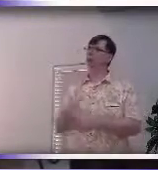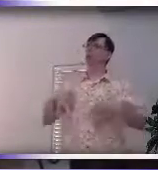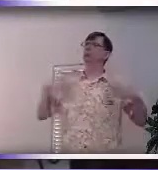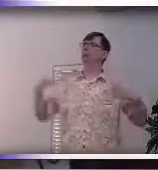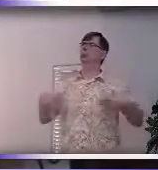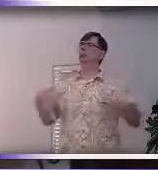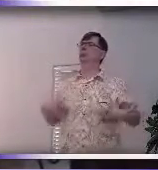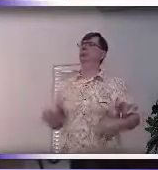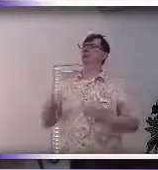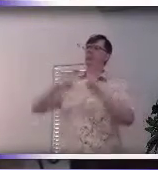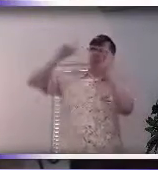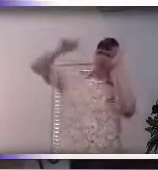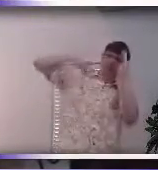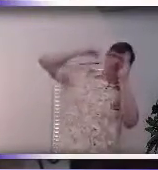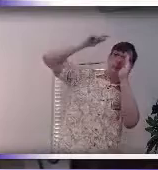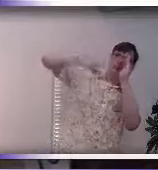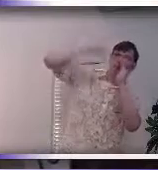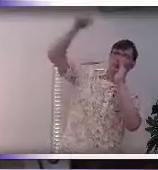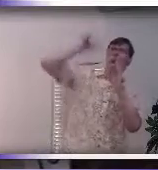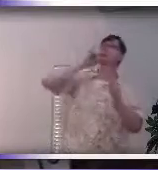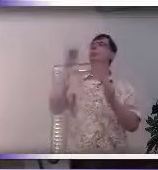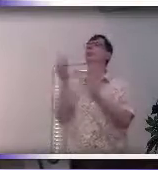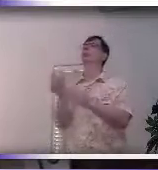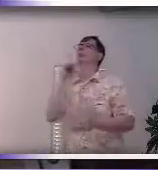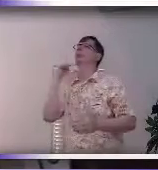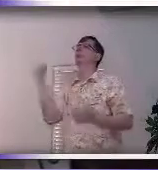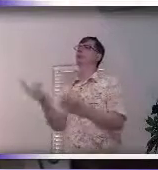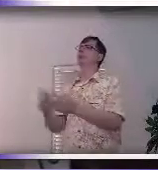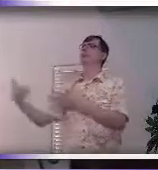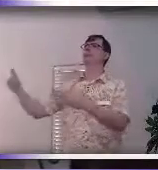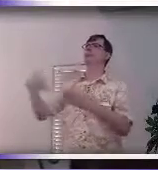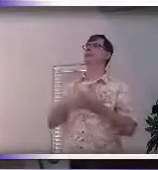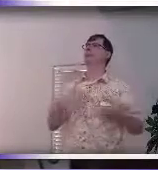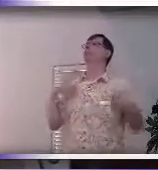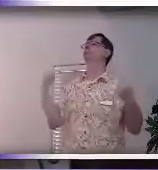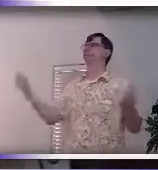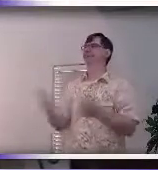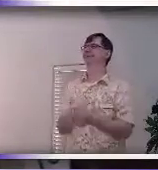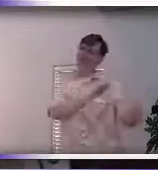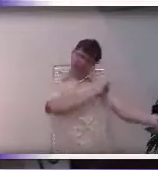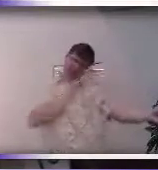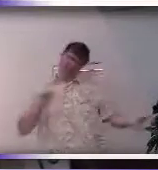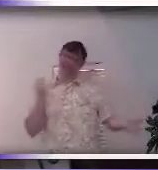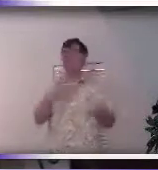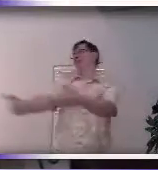Lifetime movies. It is perhaps going to create some drama in your life.